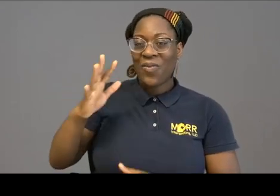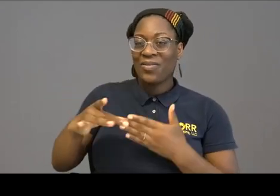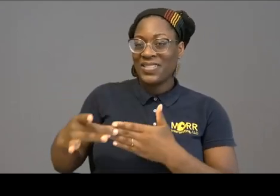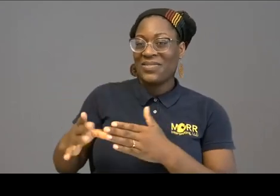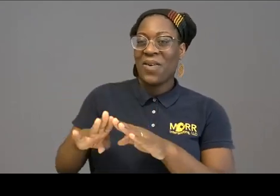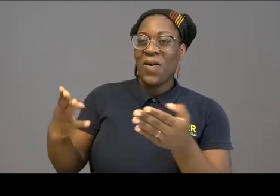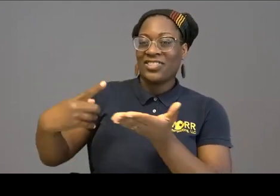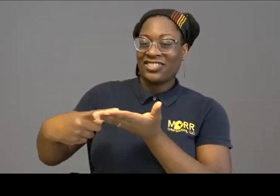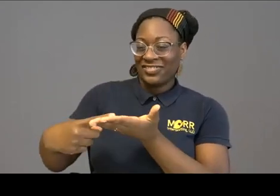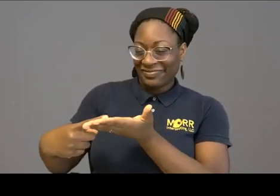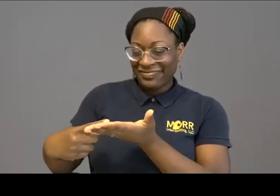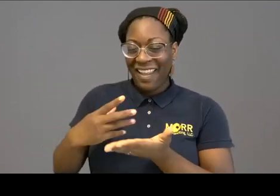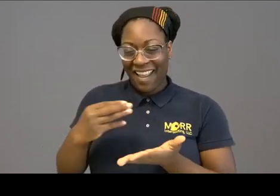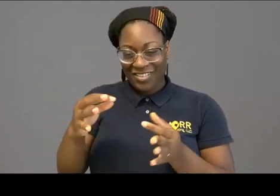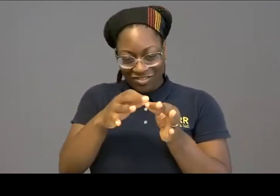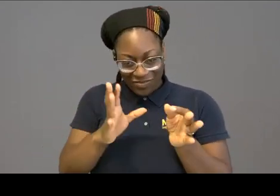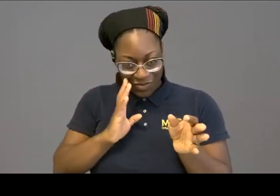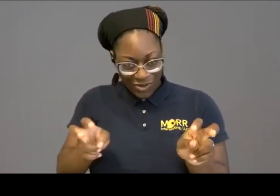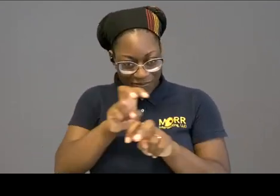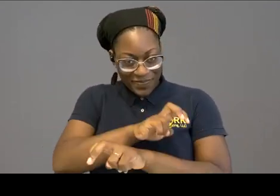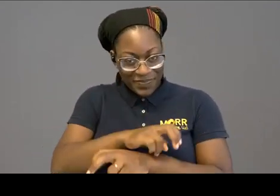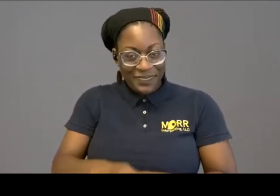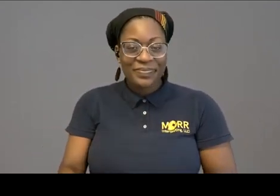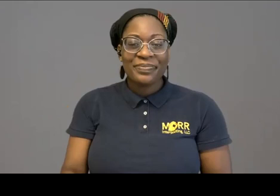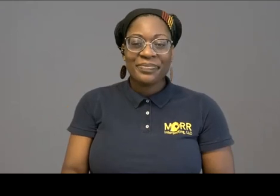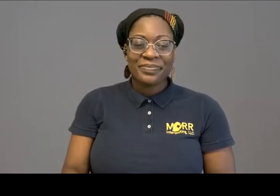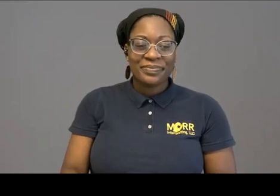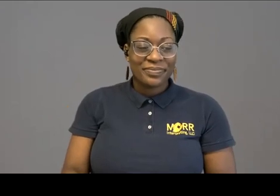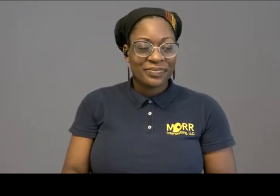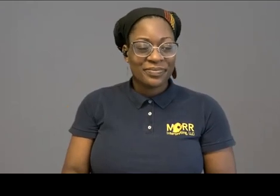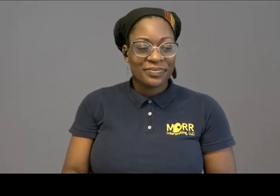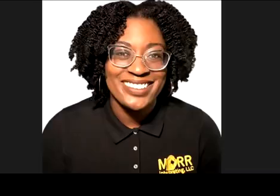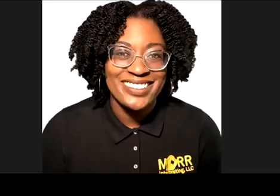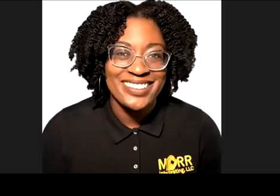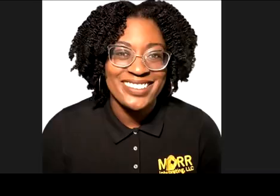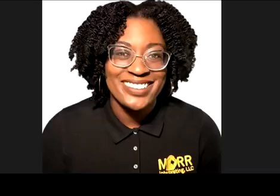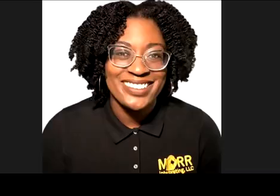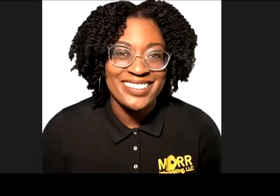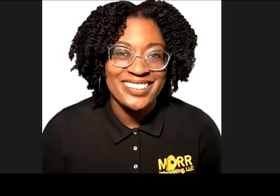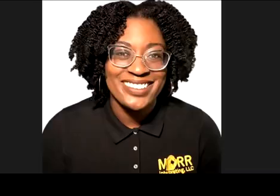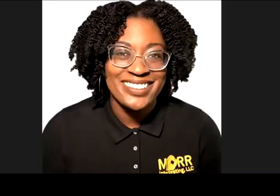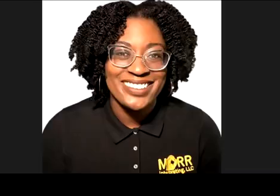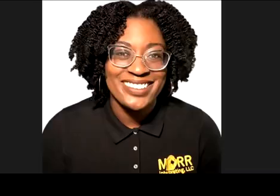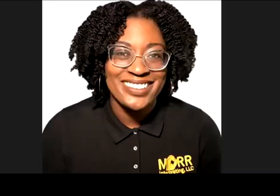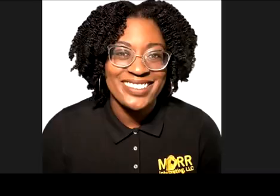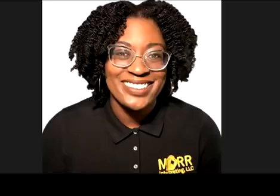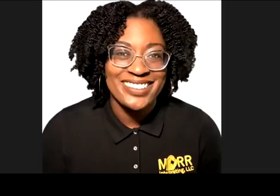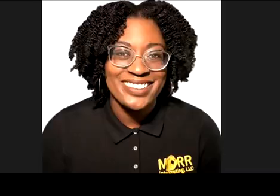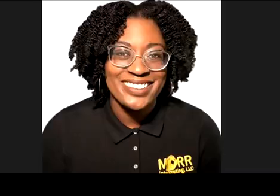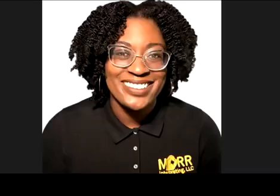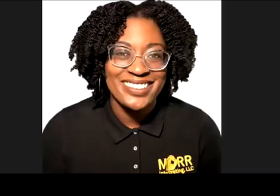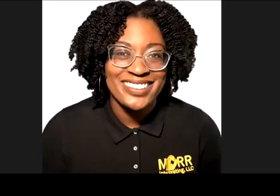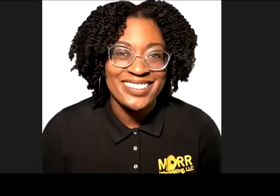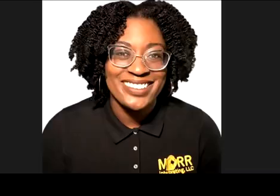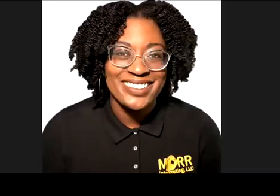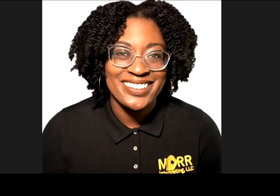Thanks, Janelle. So I want to open it up to all of you, asking specifically 3 questions, but